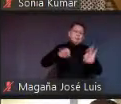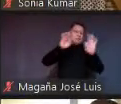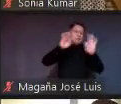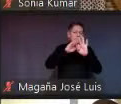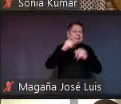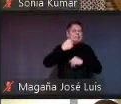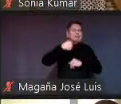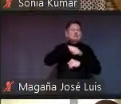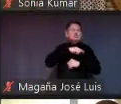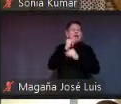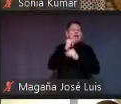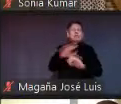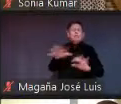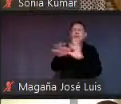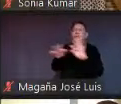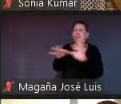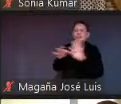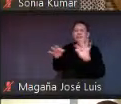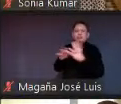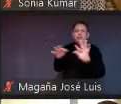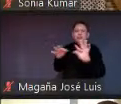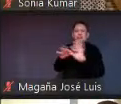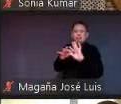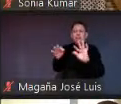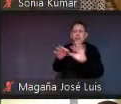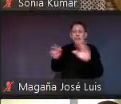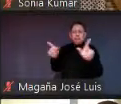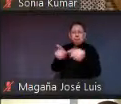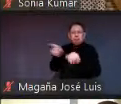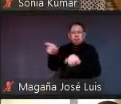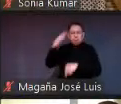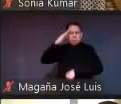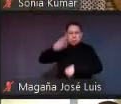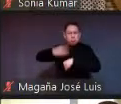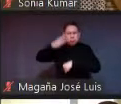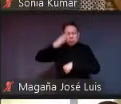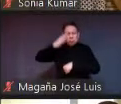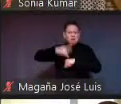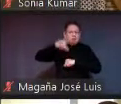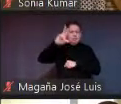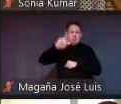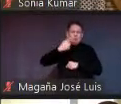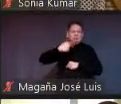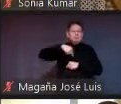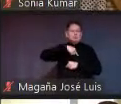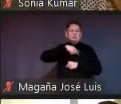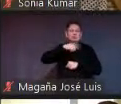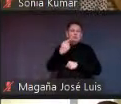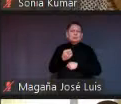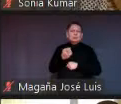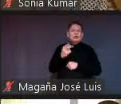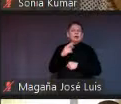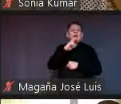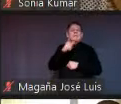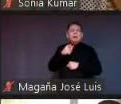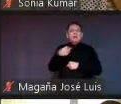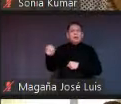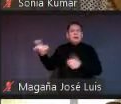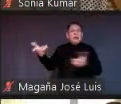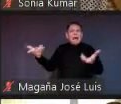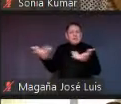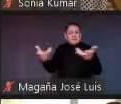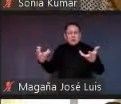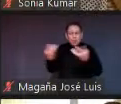of the placement or the length of the placement, but thinking much more broadly, where is the actual learning happening and how